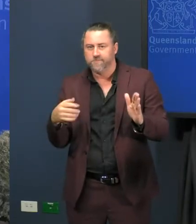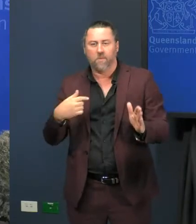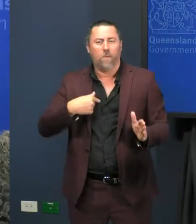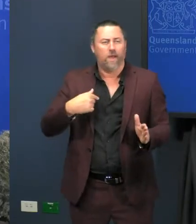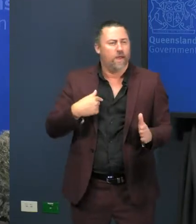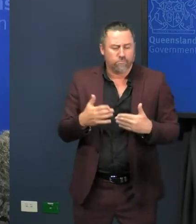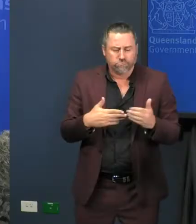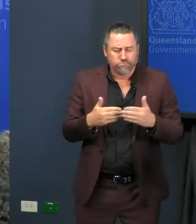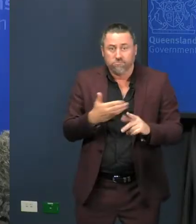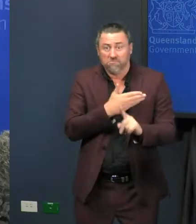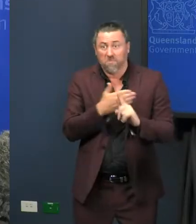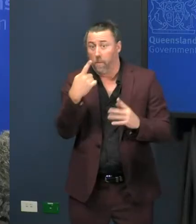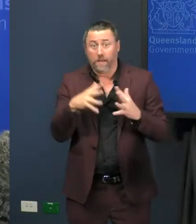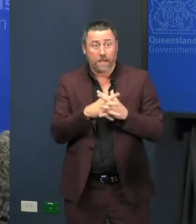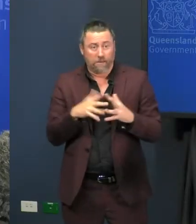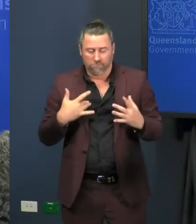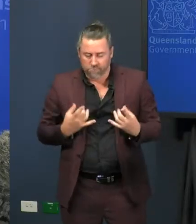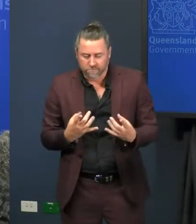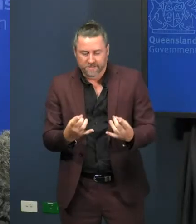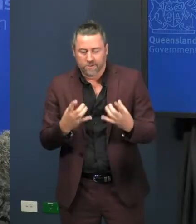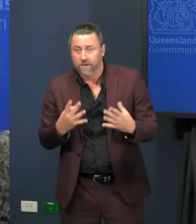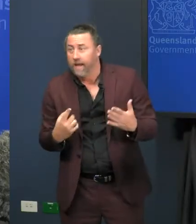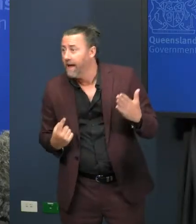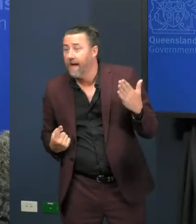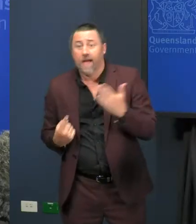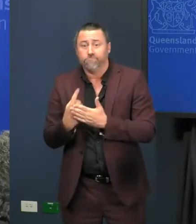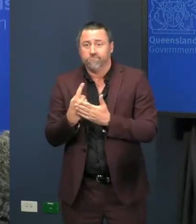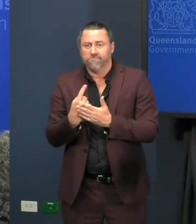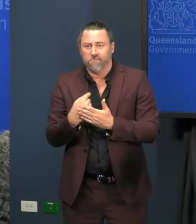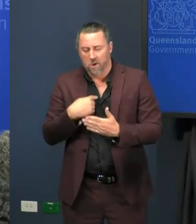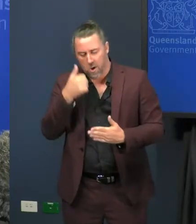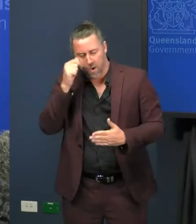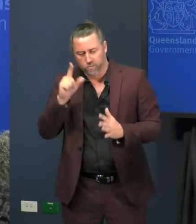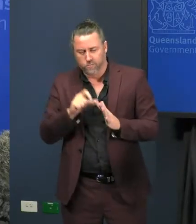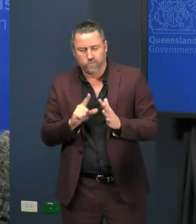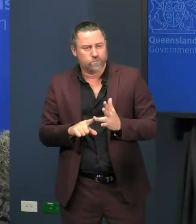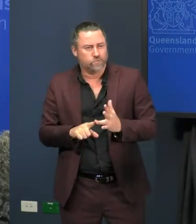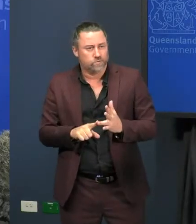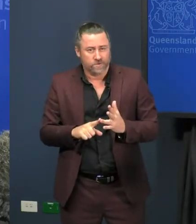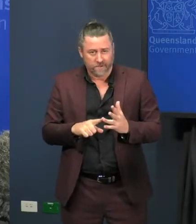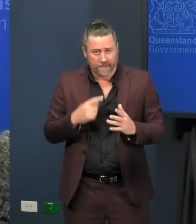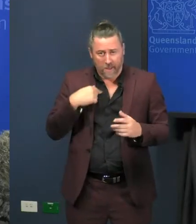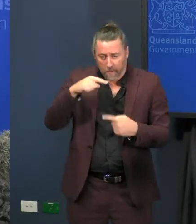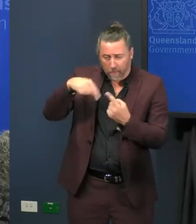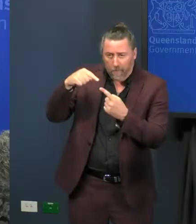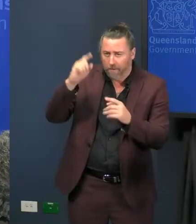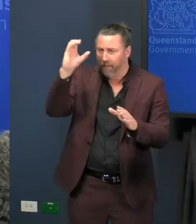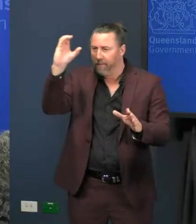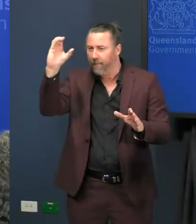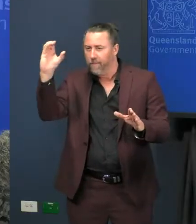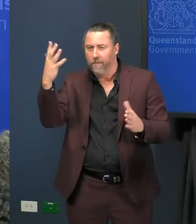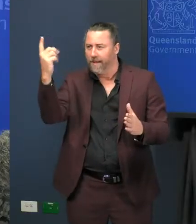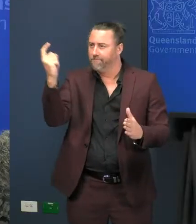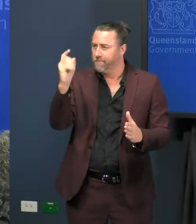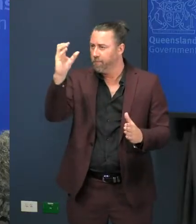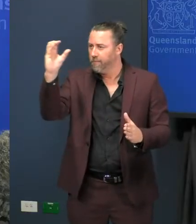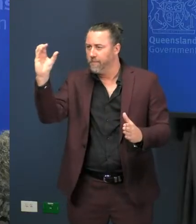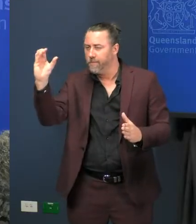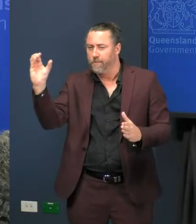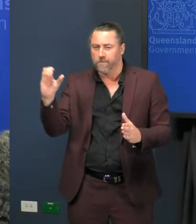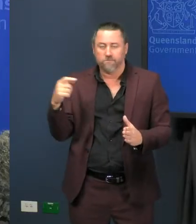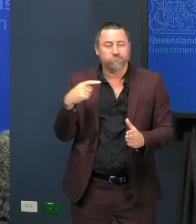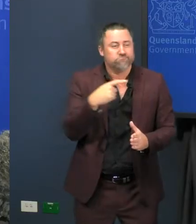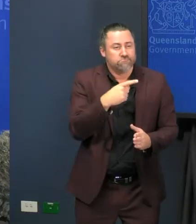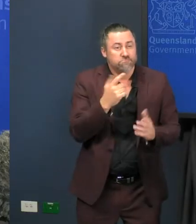preparing all week and is ready to respond as the cyclone has tracked down the coast. And as indicated by the Premier, we have seen